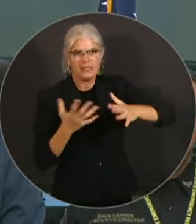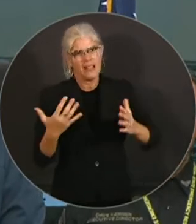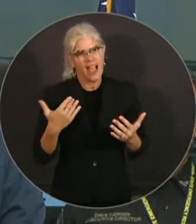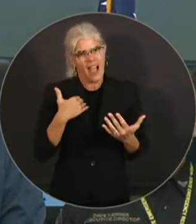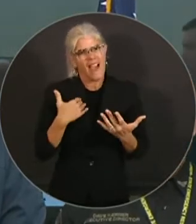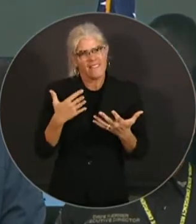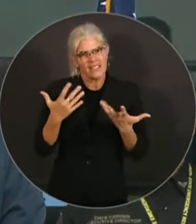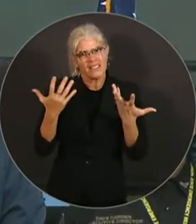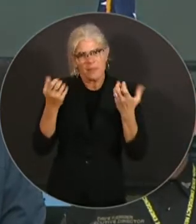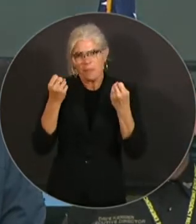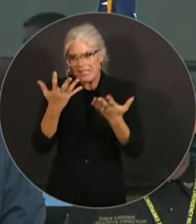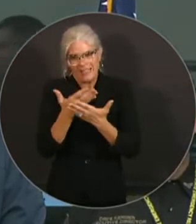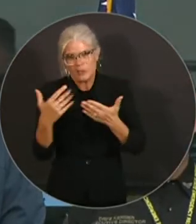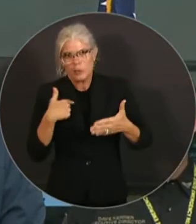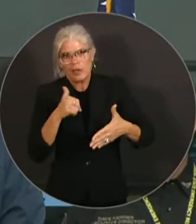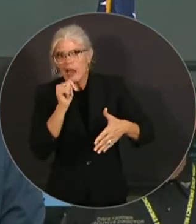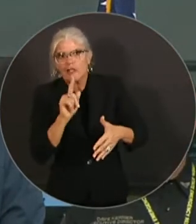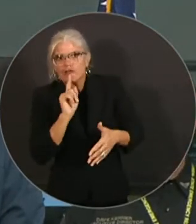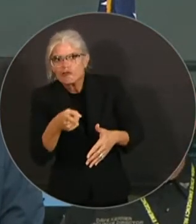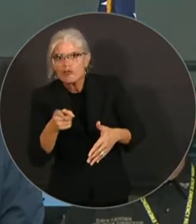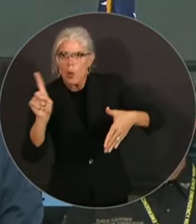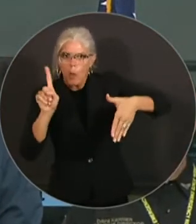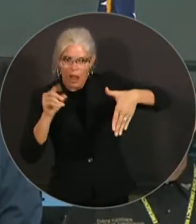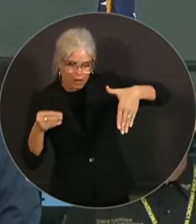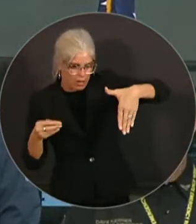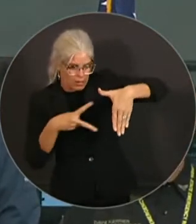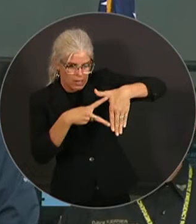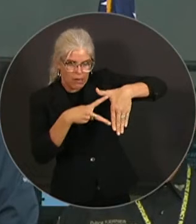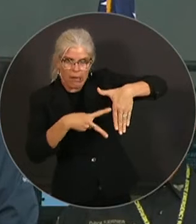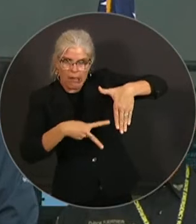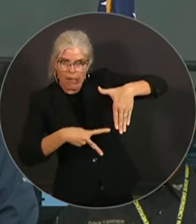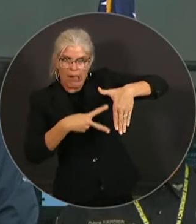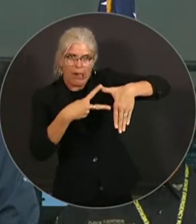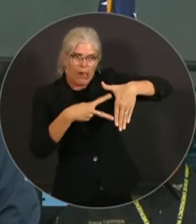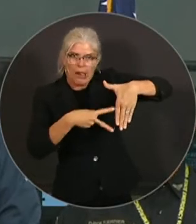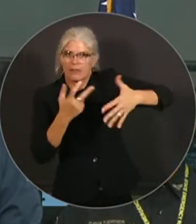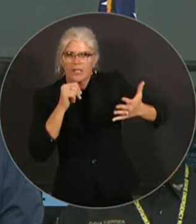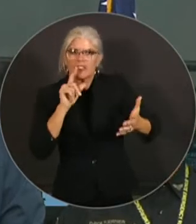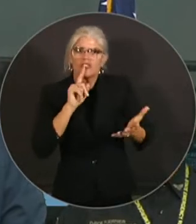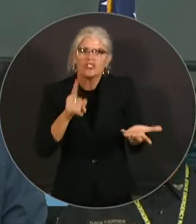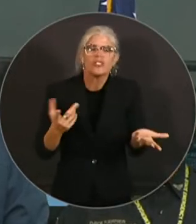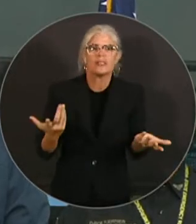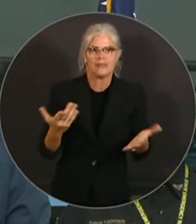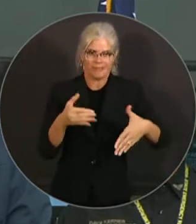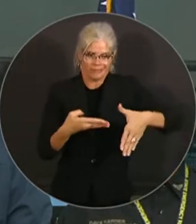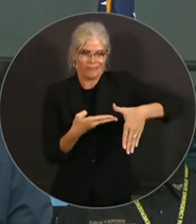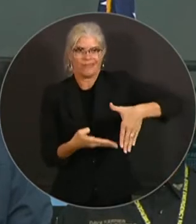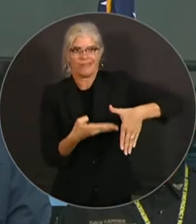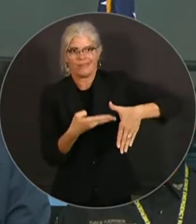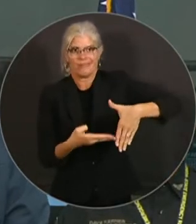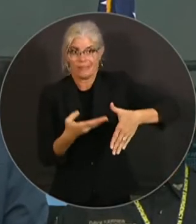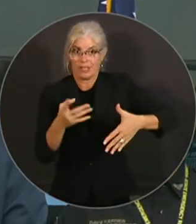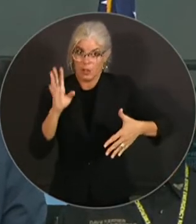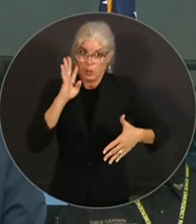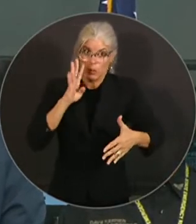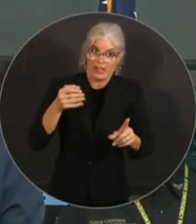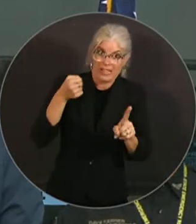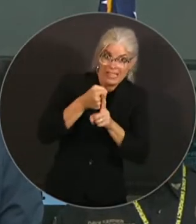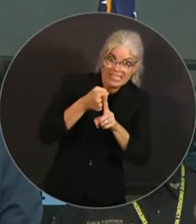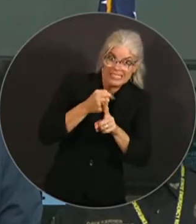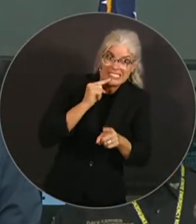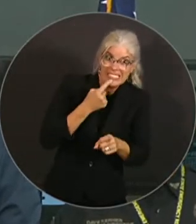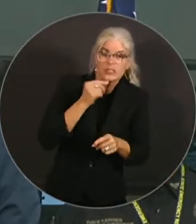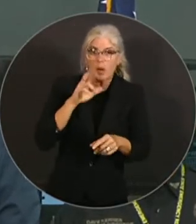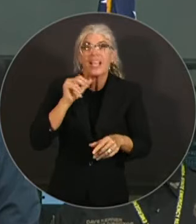of what precise track it will take, but there's not much uncertainty that there is going to bring significant impacts, major impacts